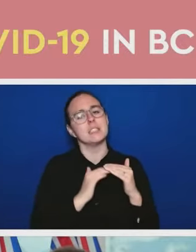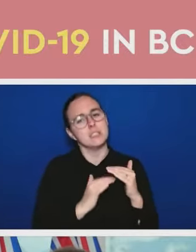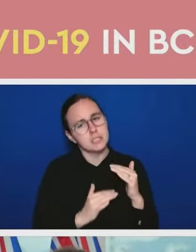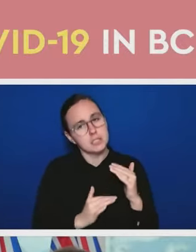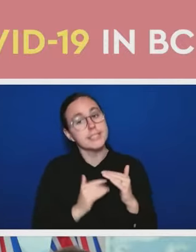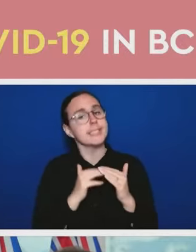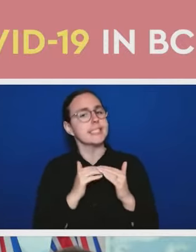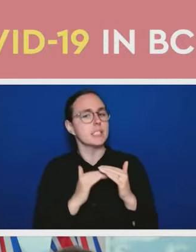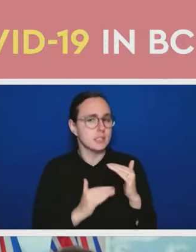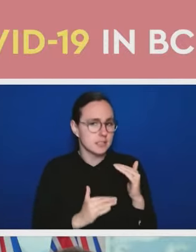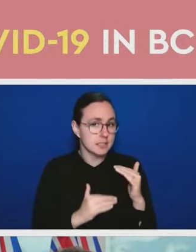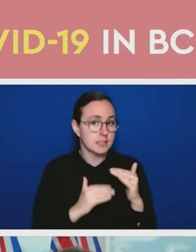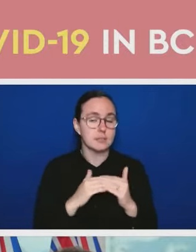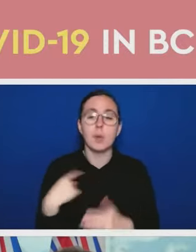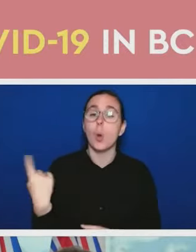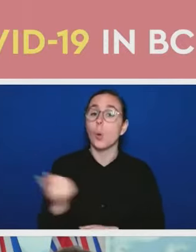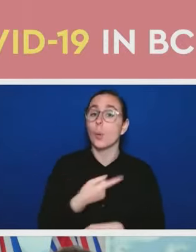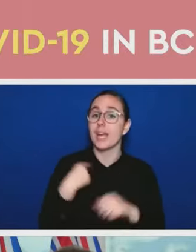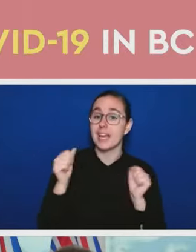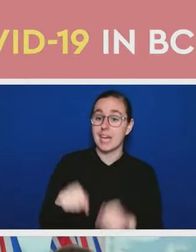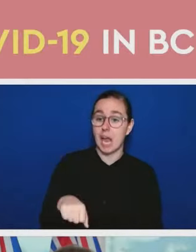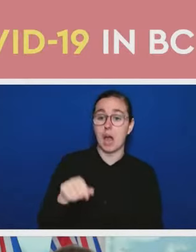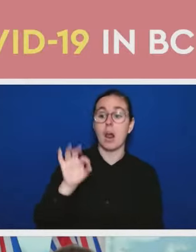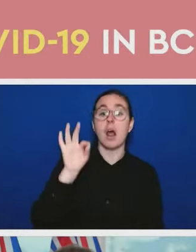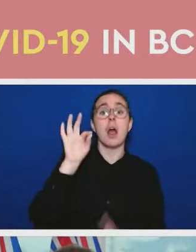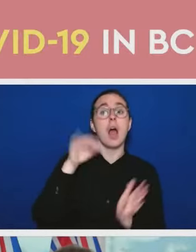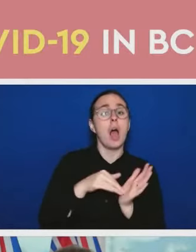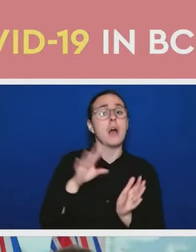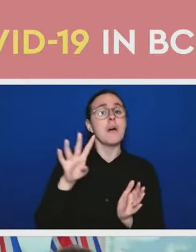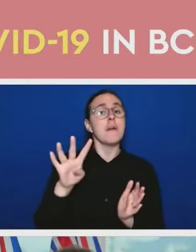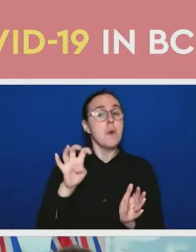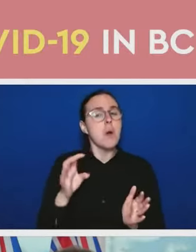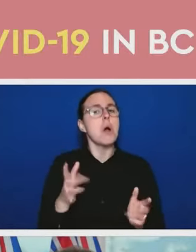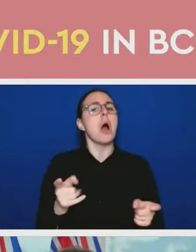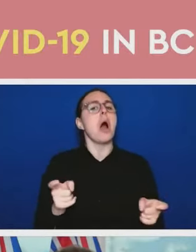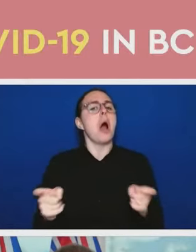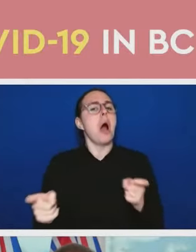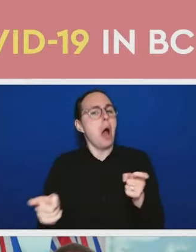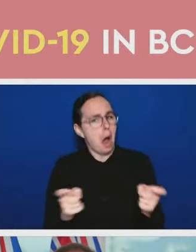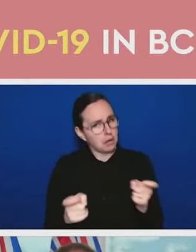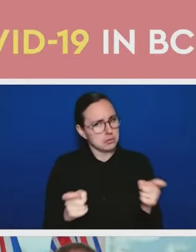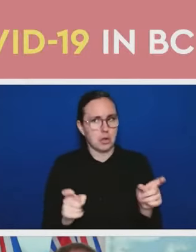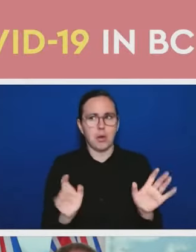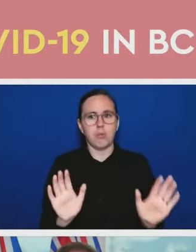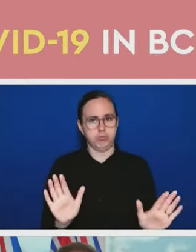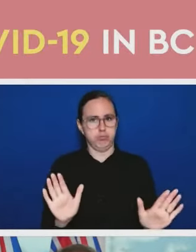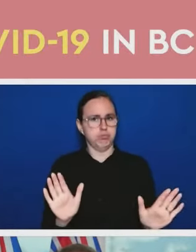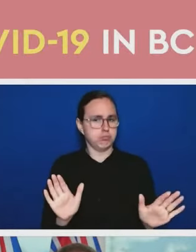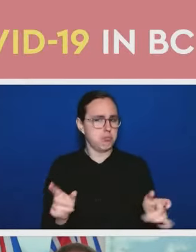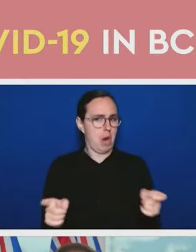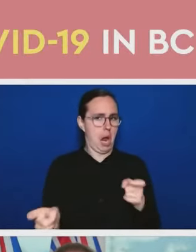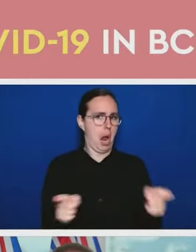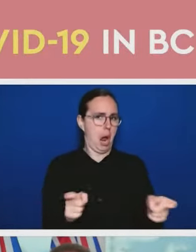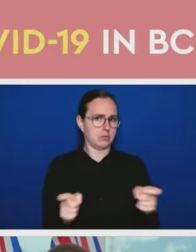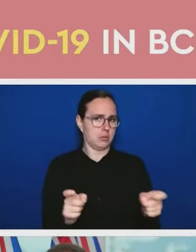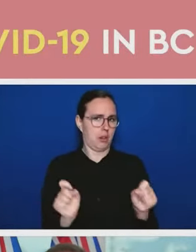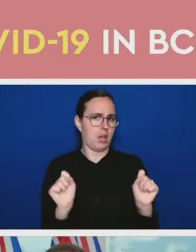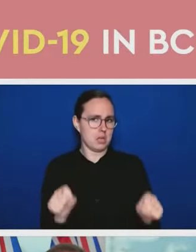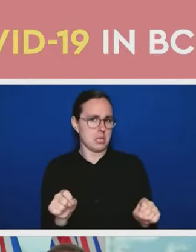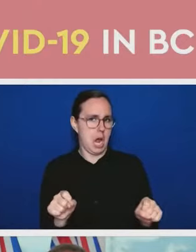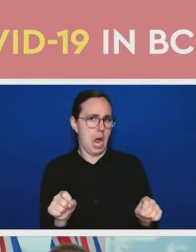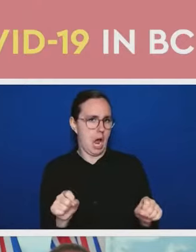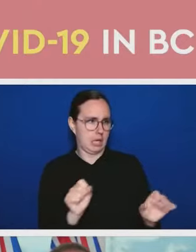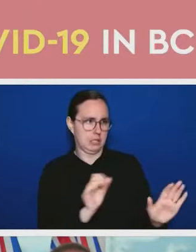9,400 patients in the hospital on a daily basis. So we're planning based